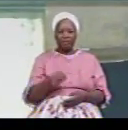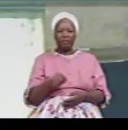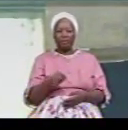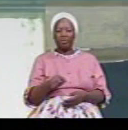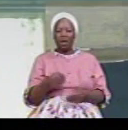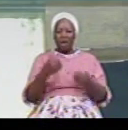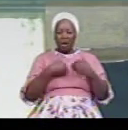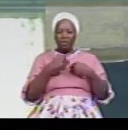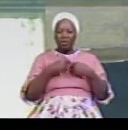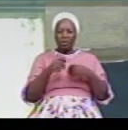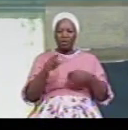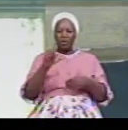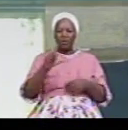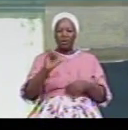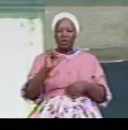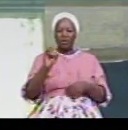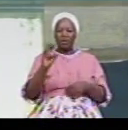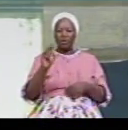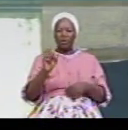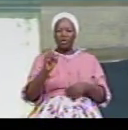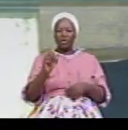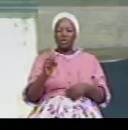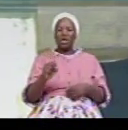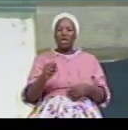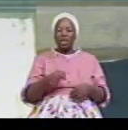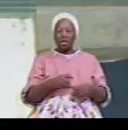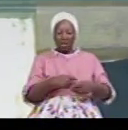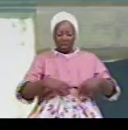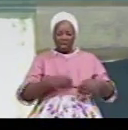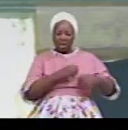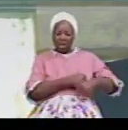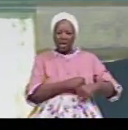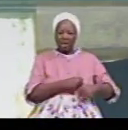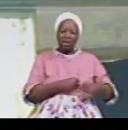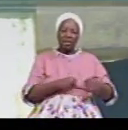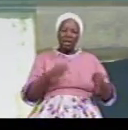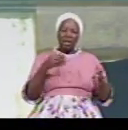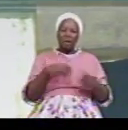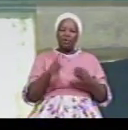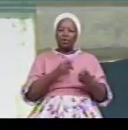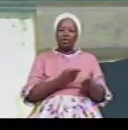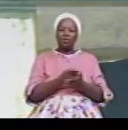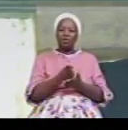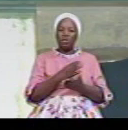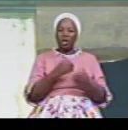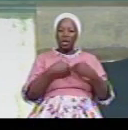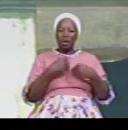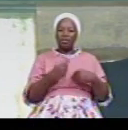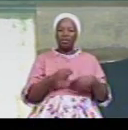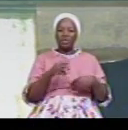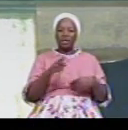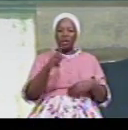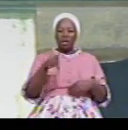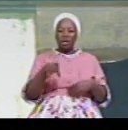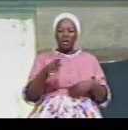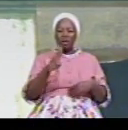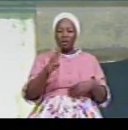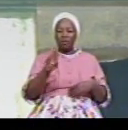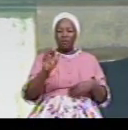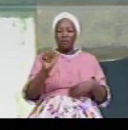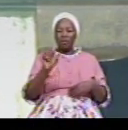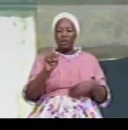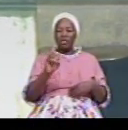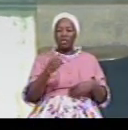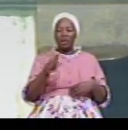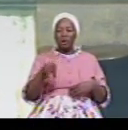girt about with truth, and having on the breastplate of righteousness, and your feet shod